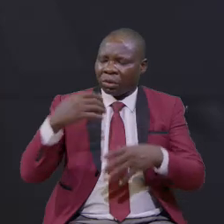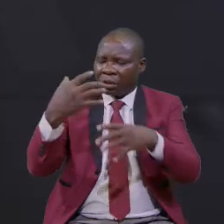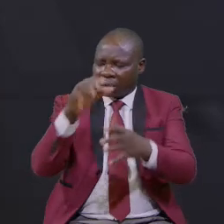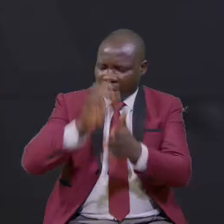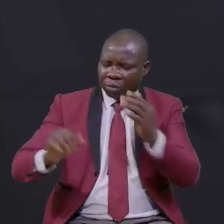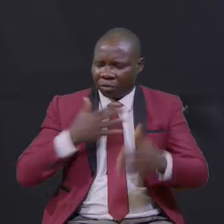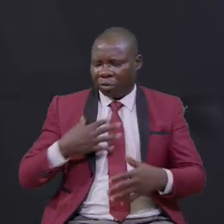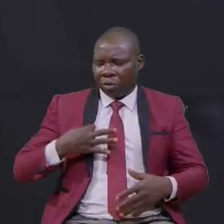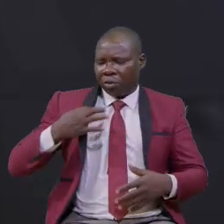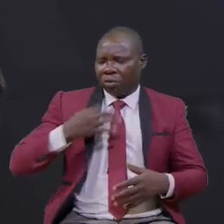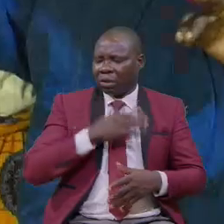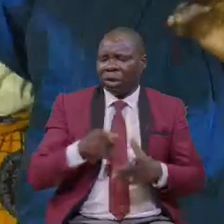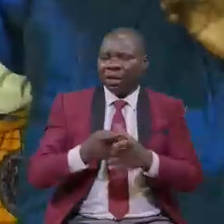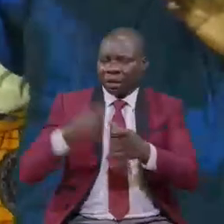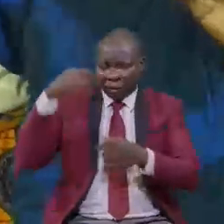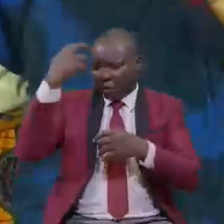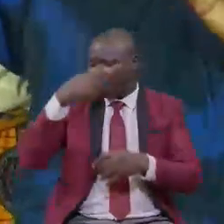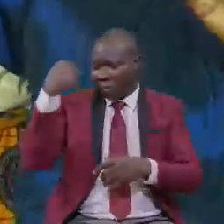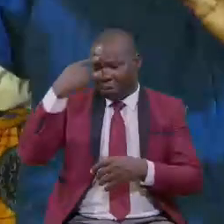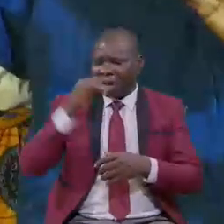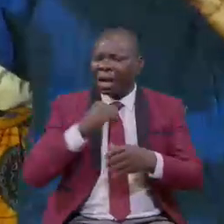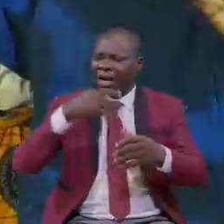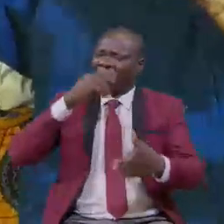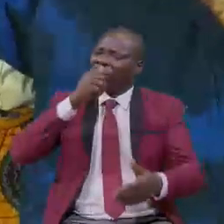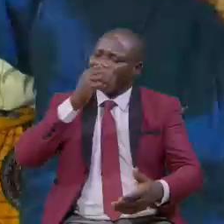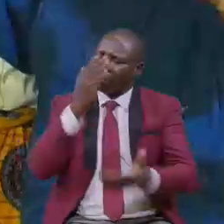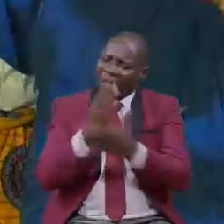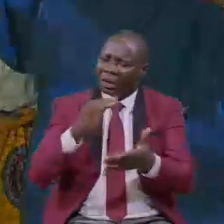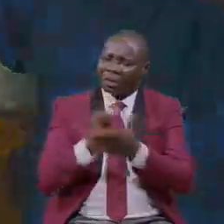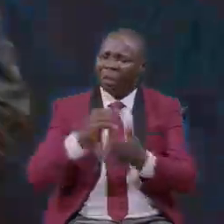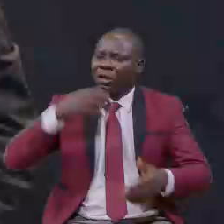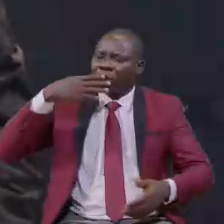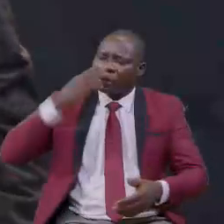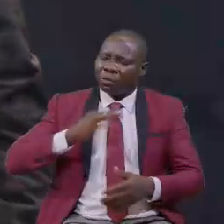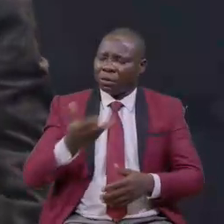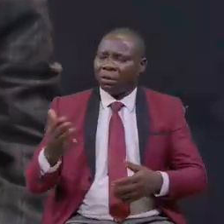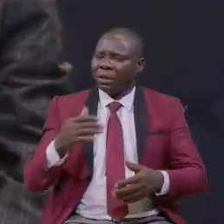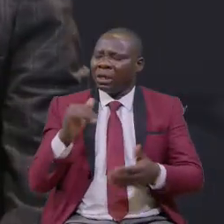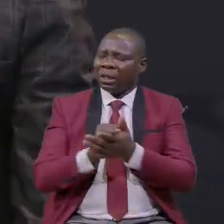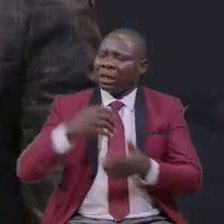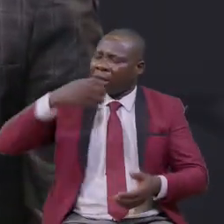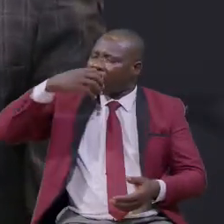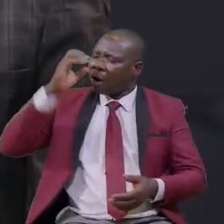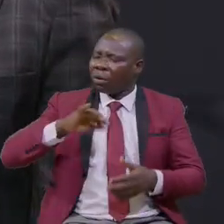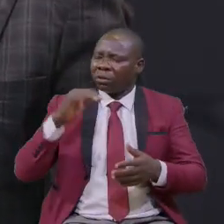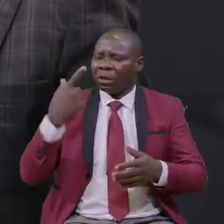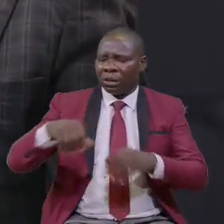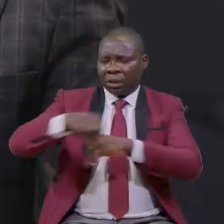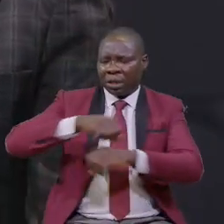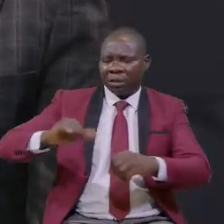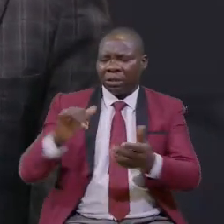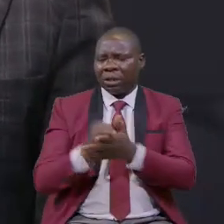I silence that evil thing. That curse, the anointing that breaks the